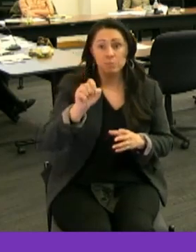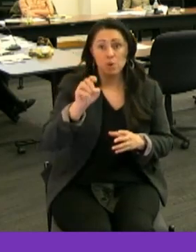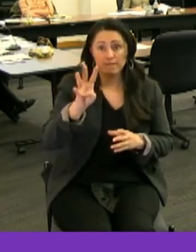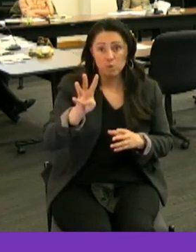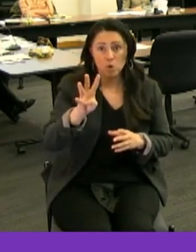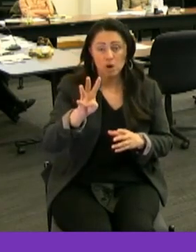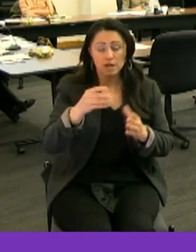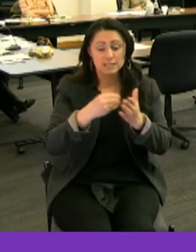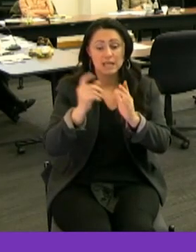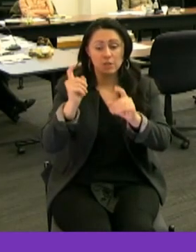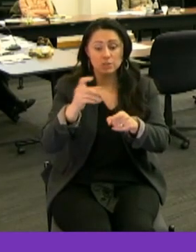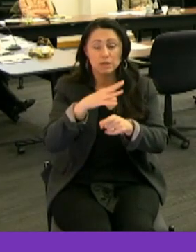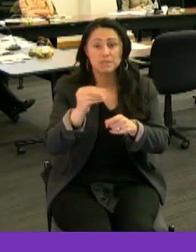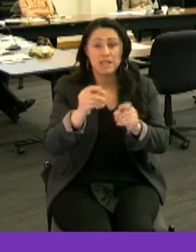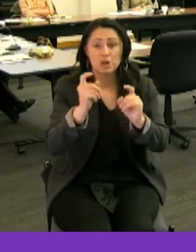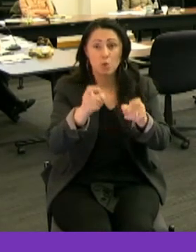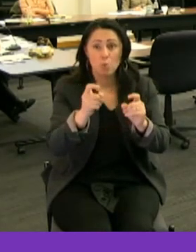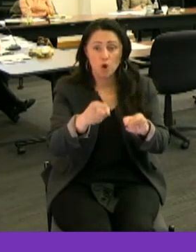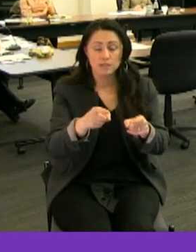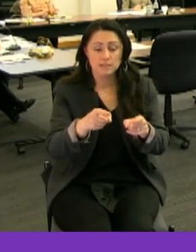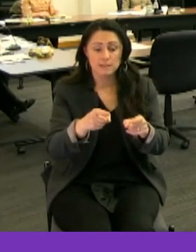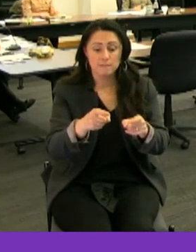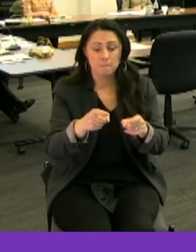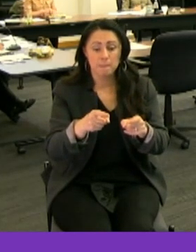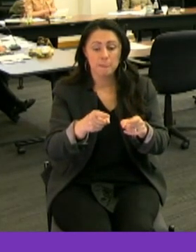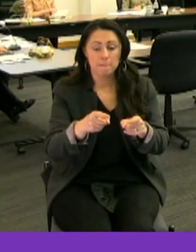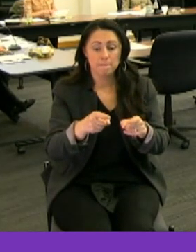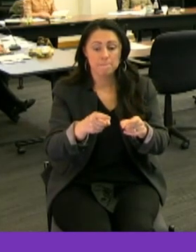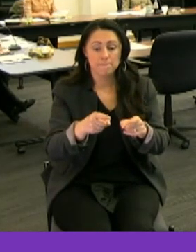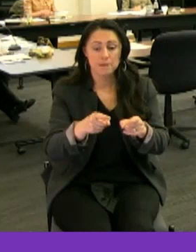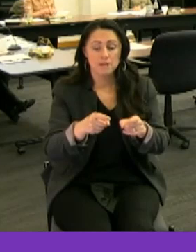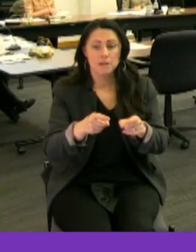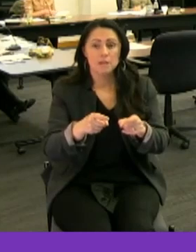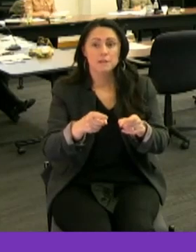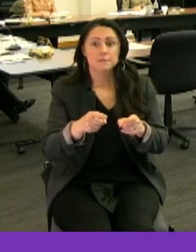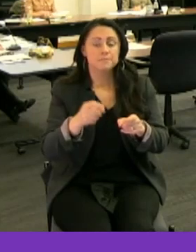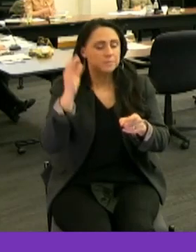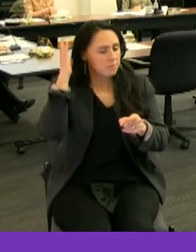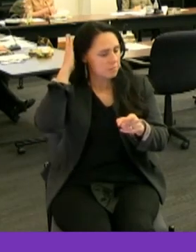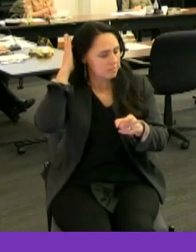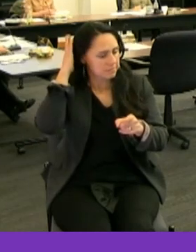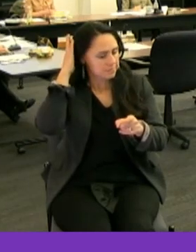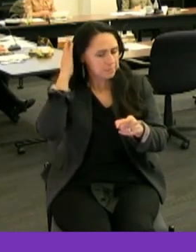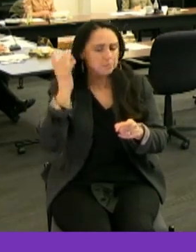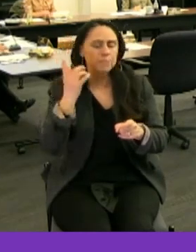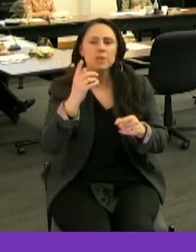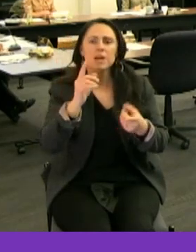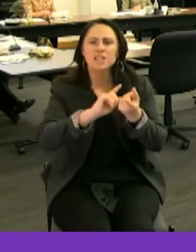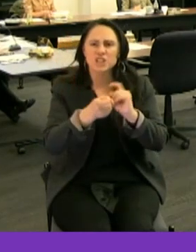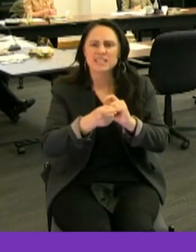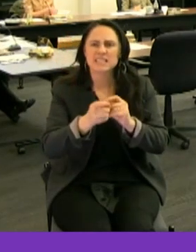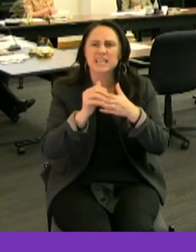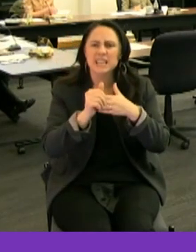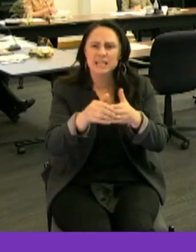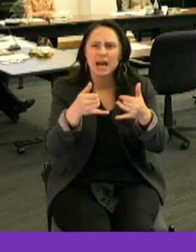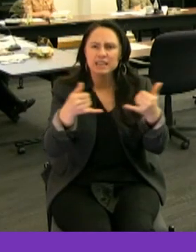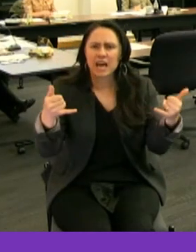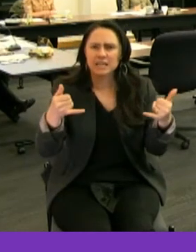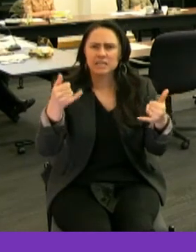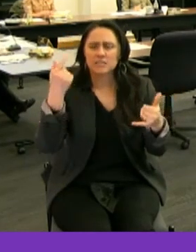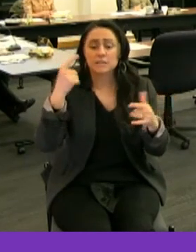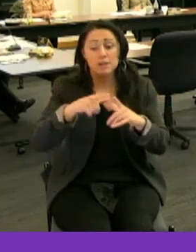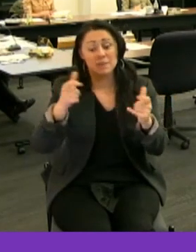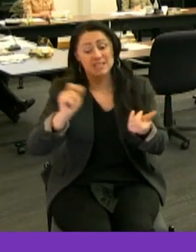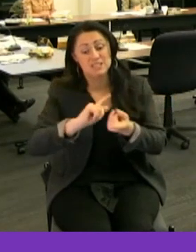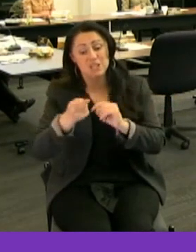7.4 scholarships and awards are just the suggested guidelines. Or the